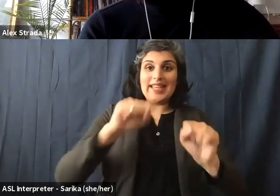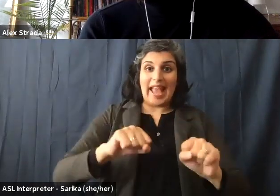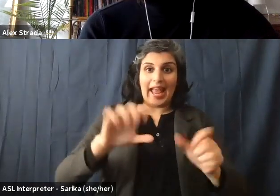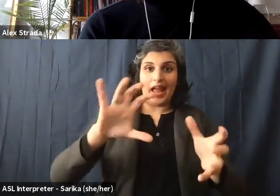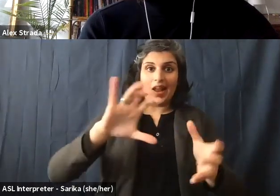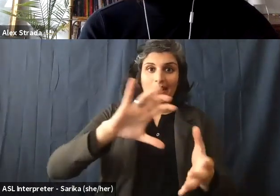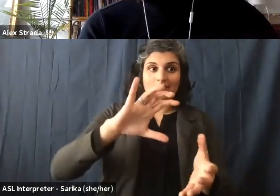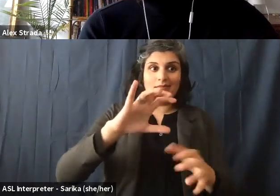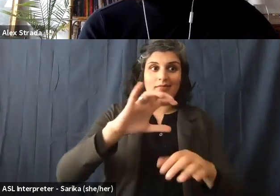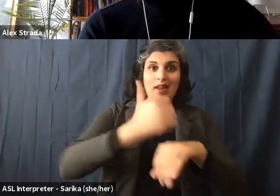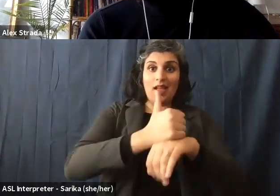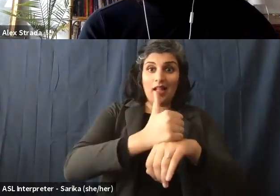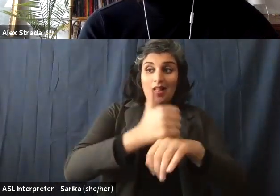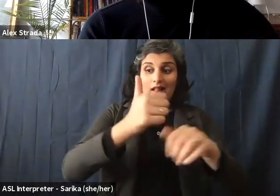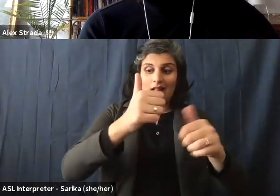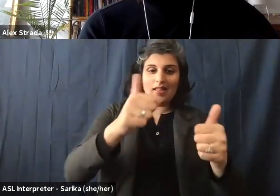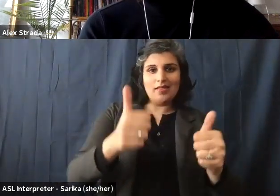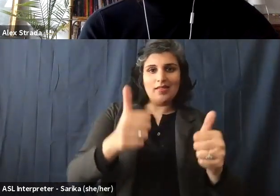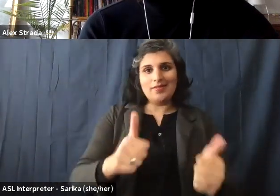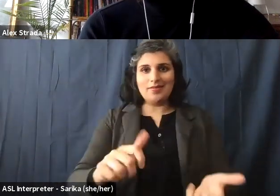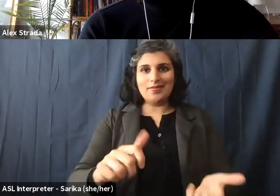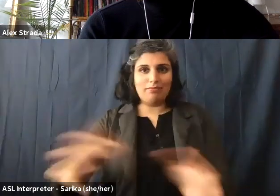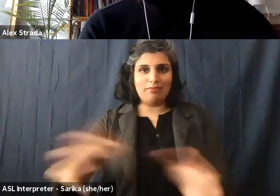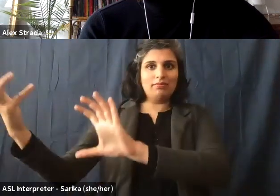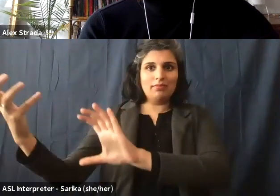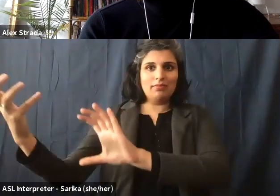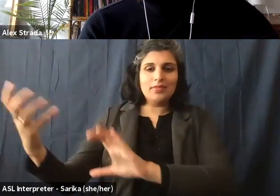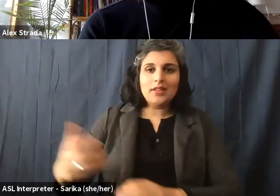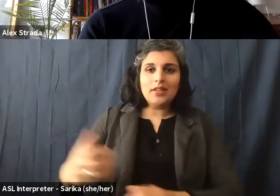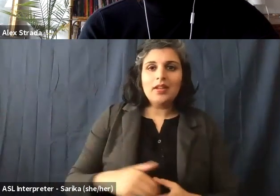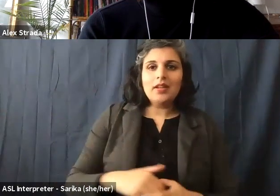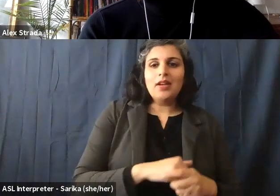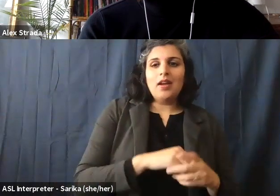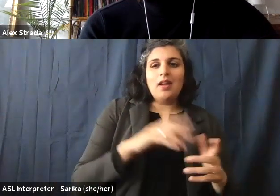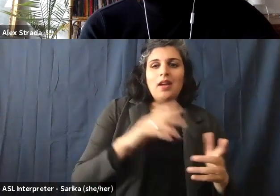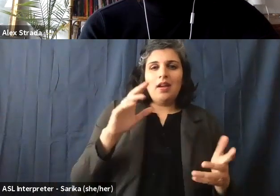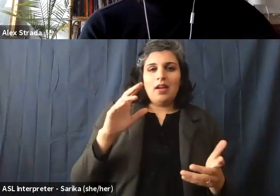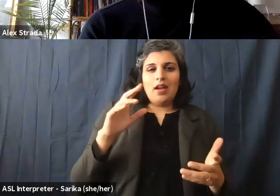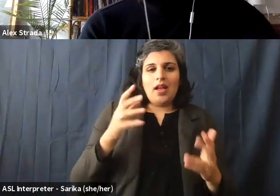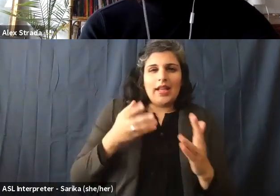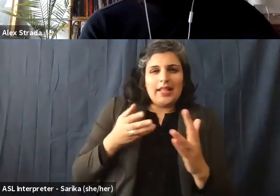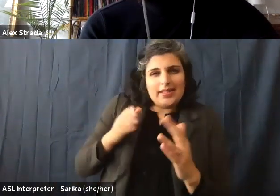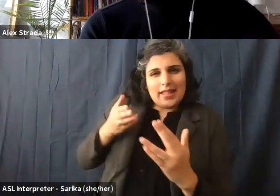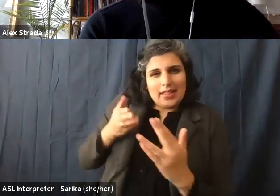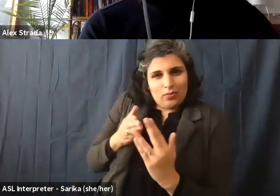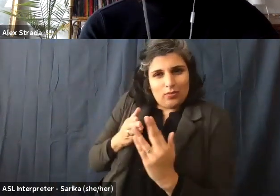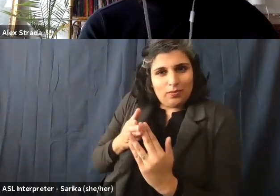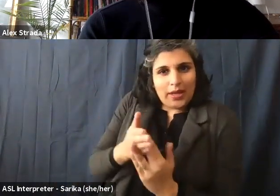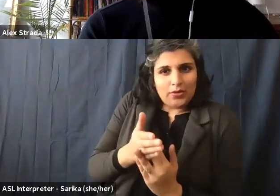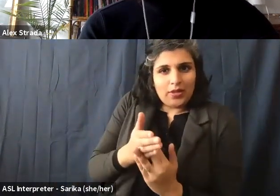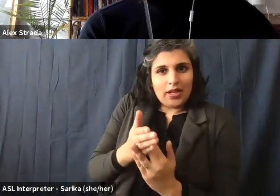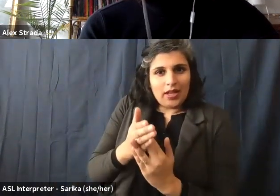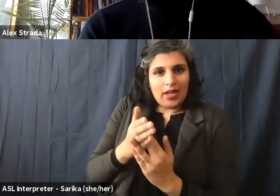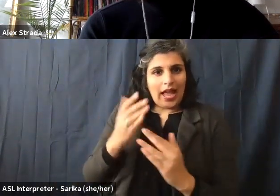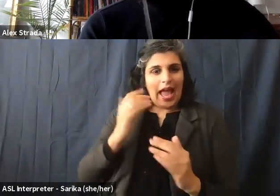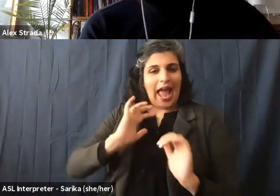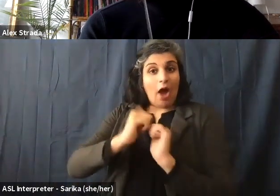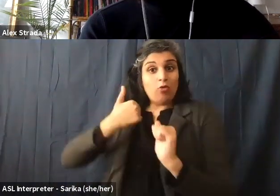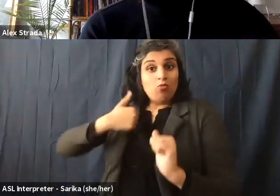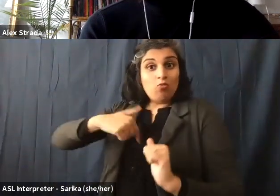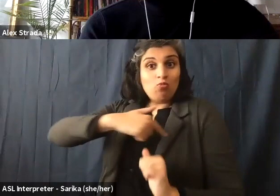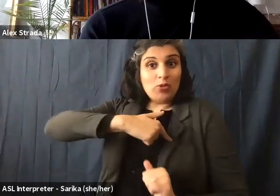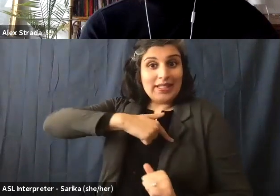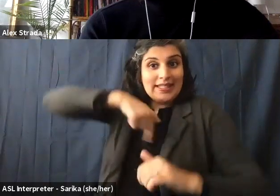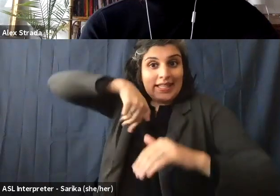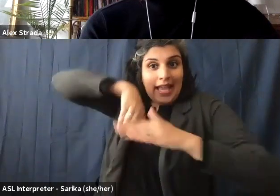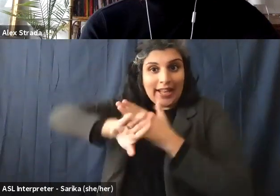going into these cracks cracks became also a way to kind of penetrate and say like, how can we enter this? How can we look at